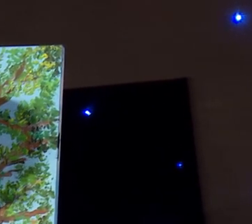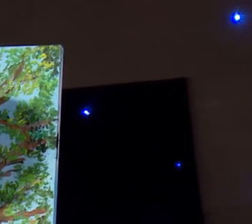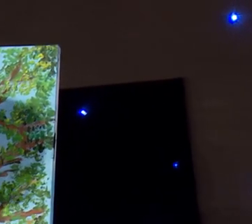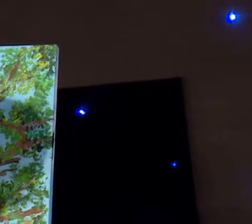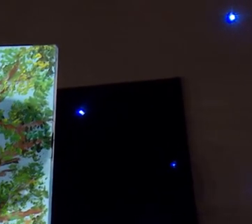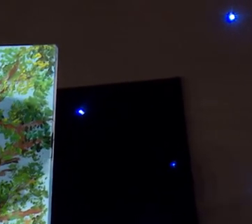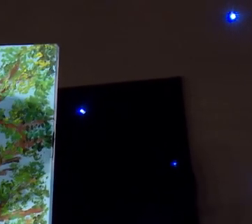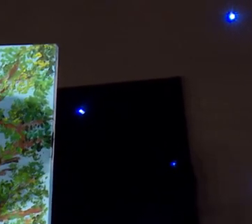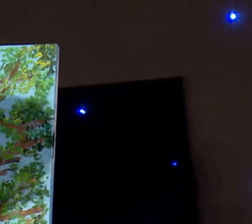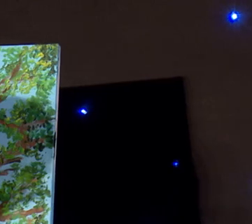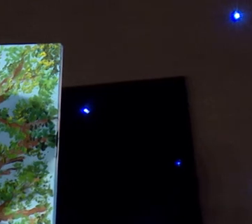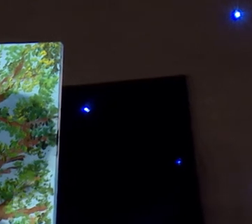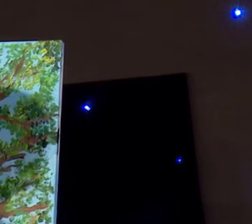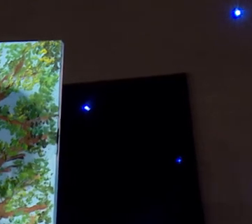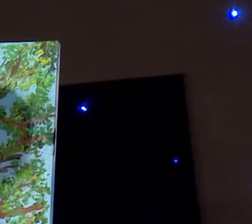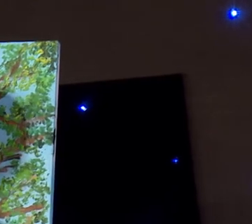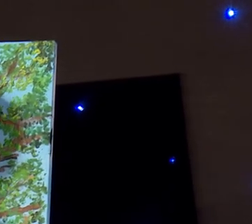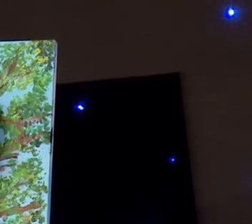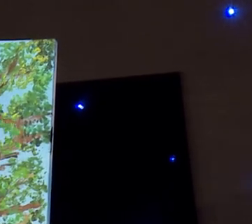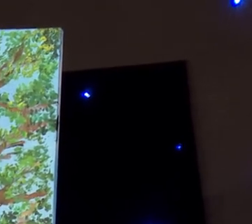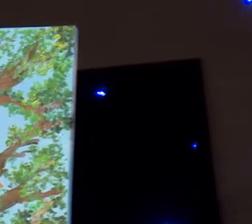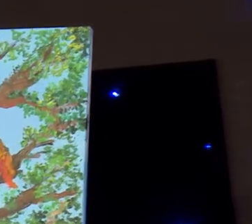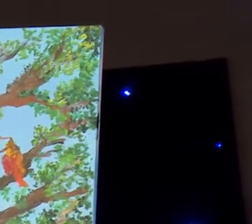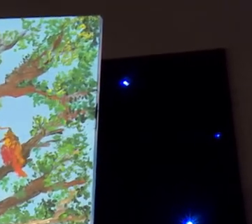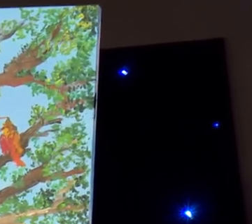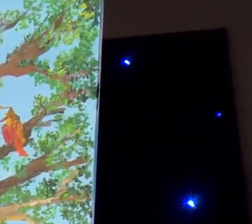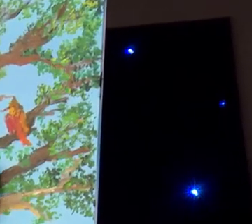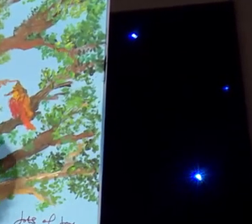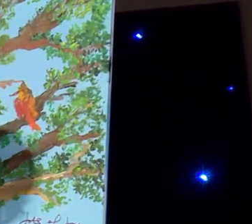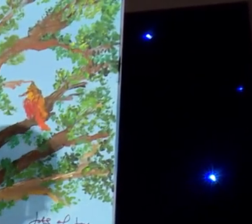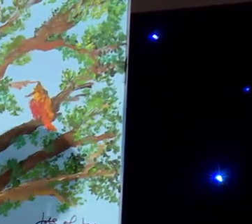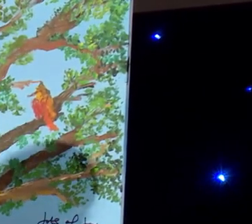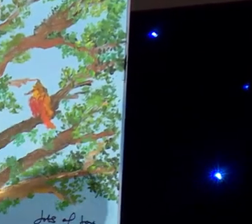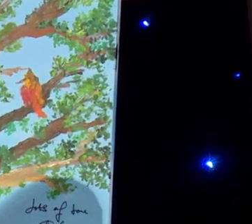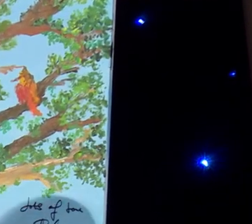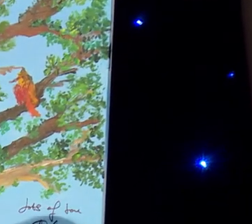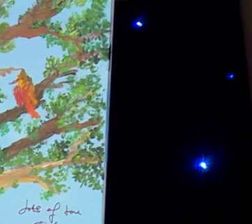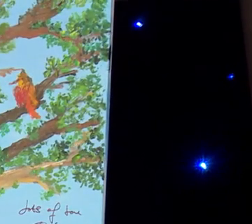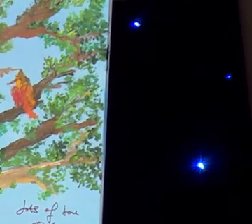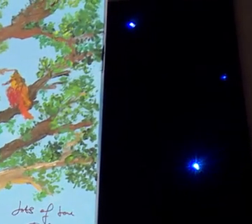right, who can take on the future of India. Thank you so much, ma'am.